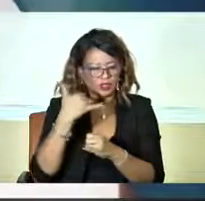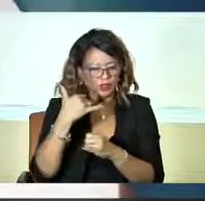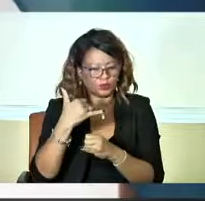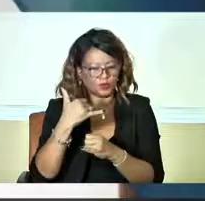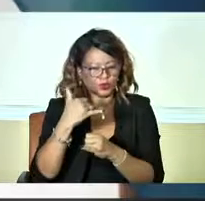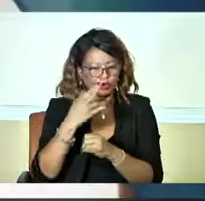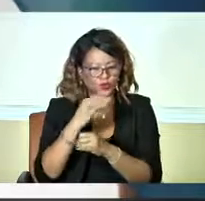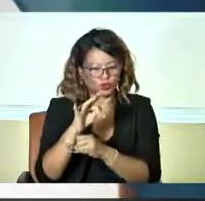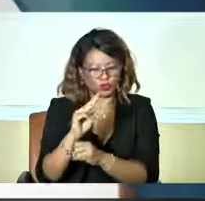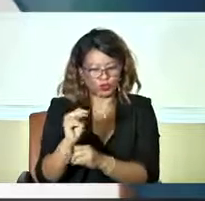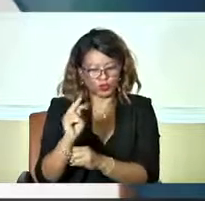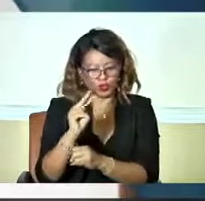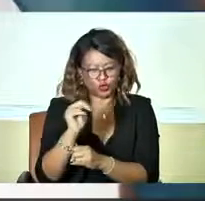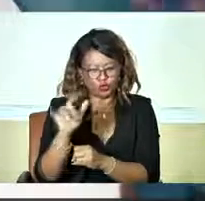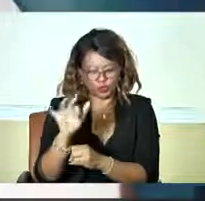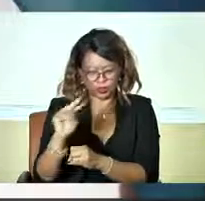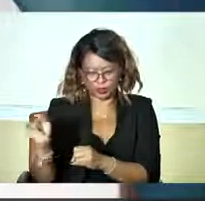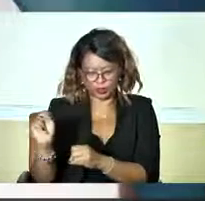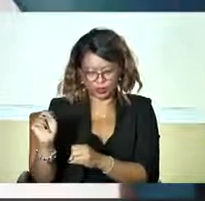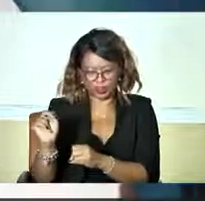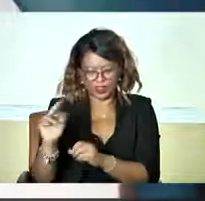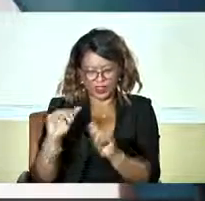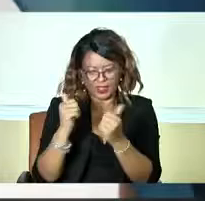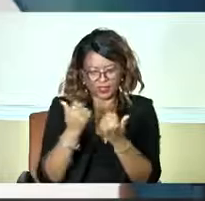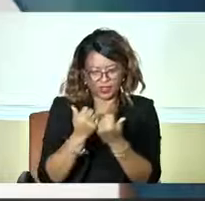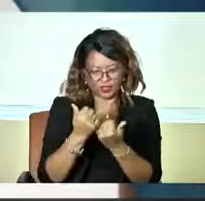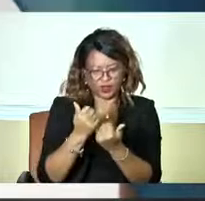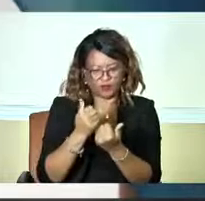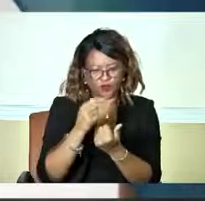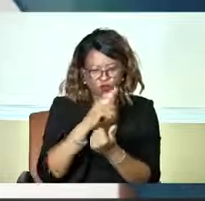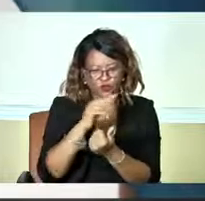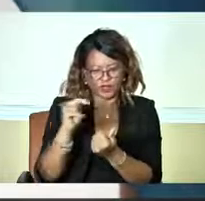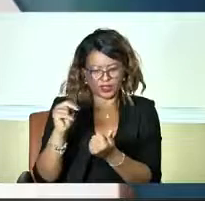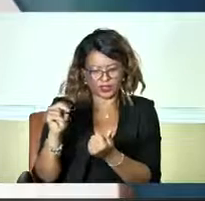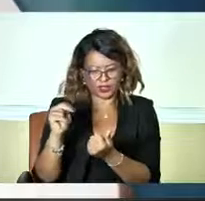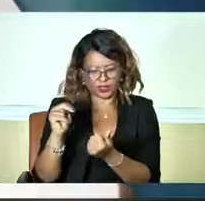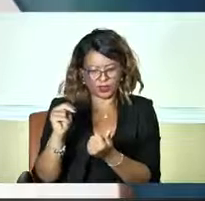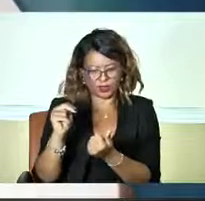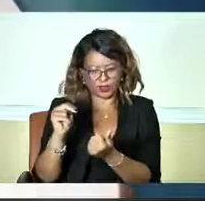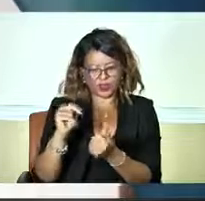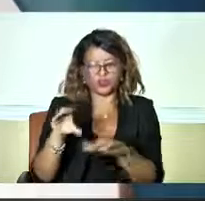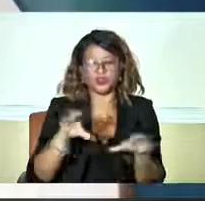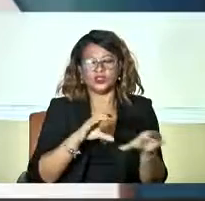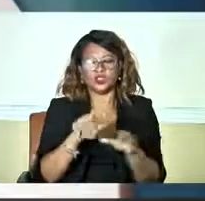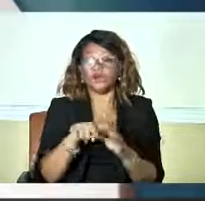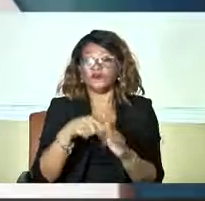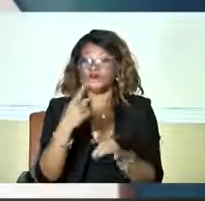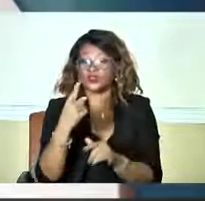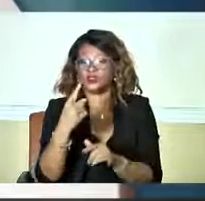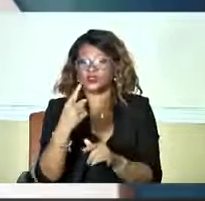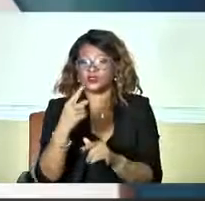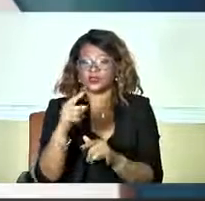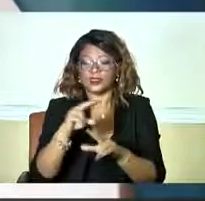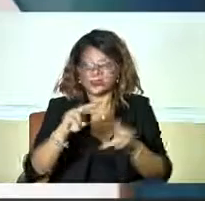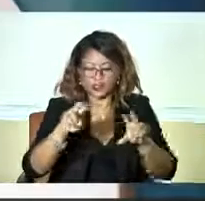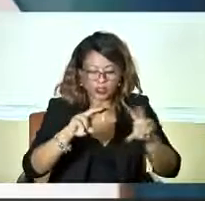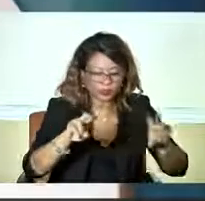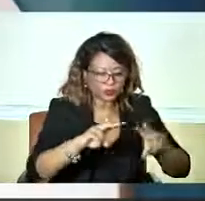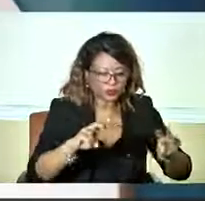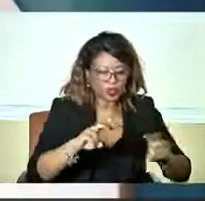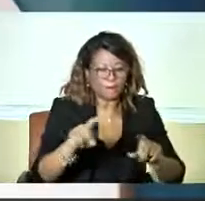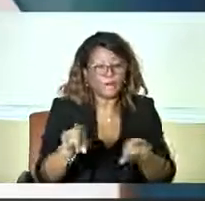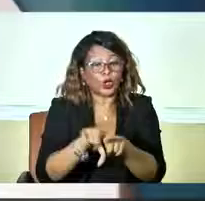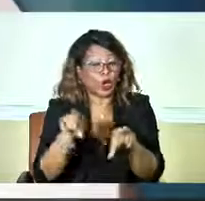Telecommunications Union. This is an agency of the United Nations to conduct, first, an assessment,